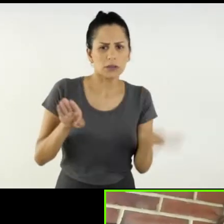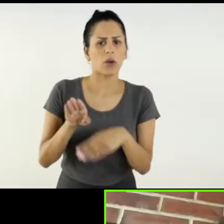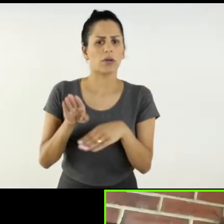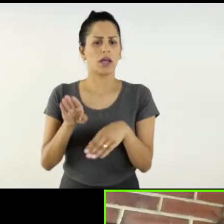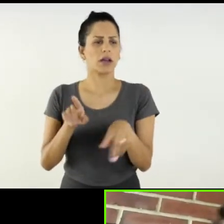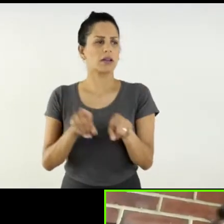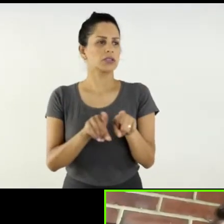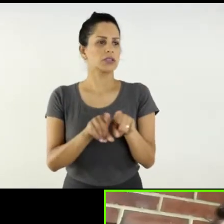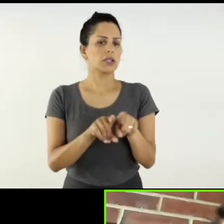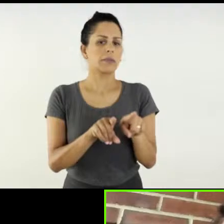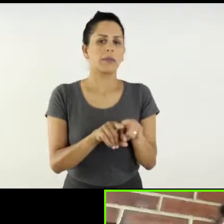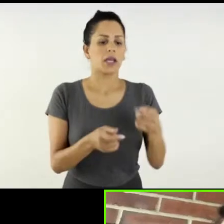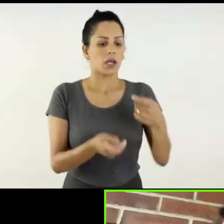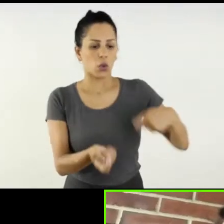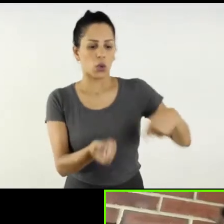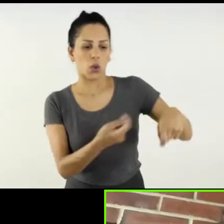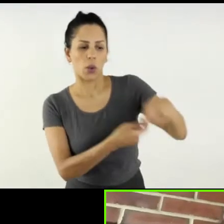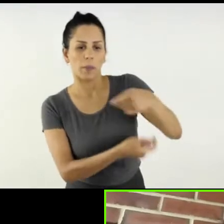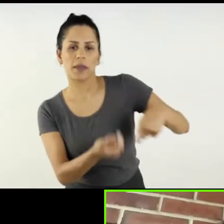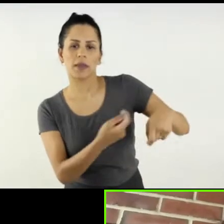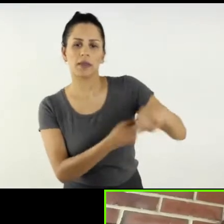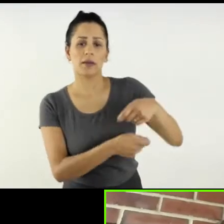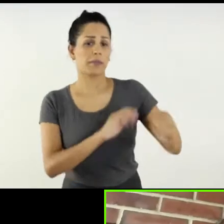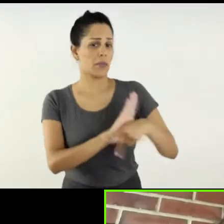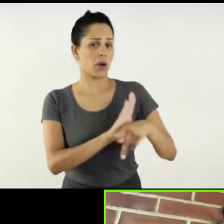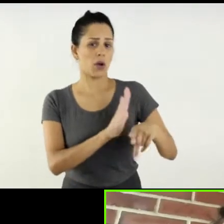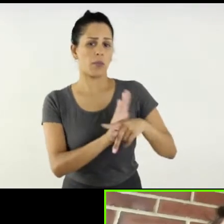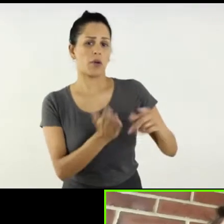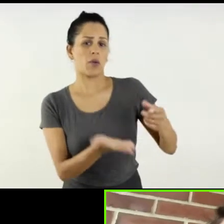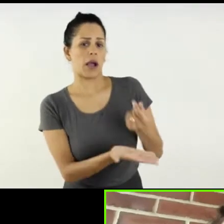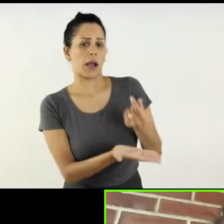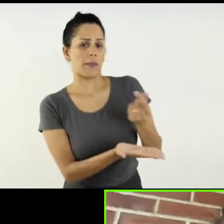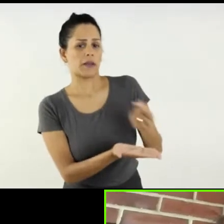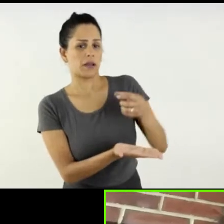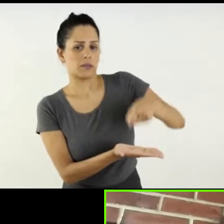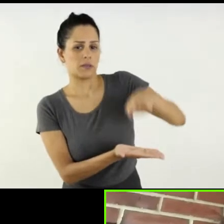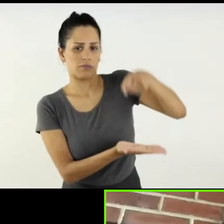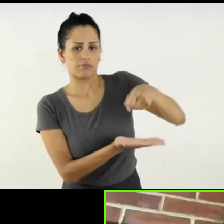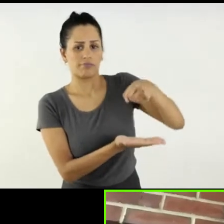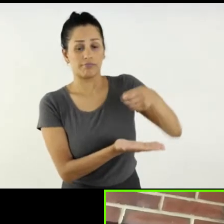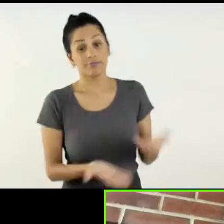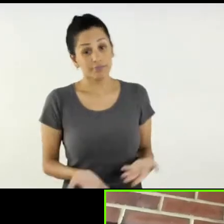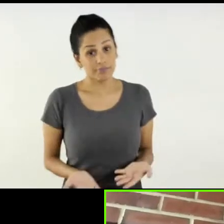of capitalism. But a total, and this is her words again,